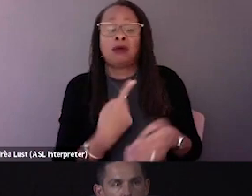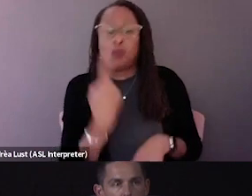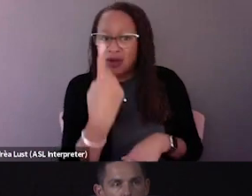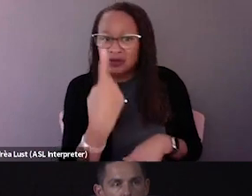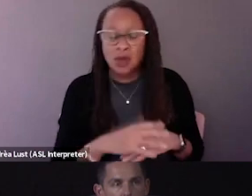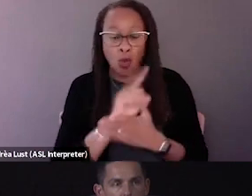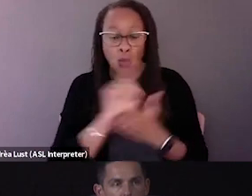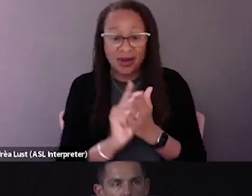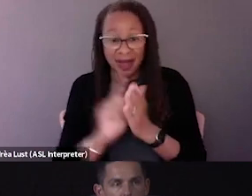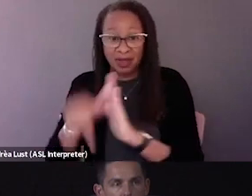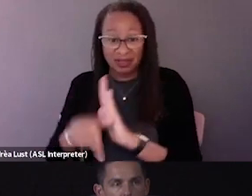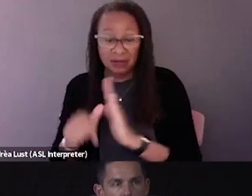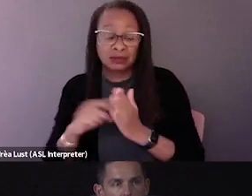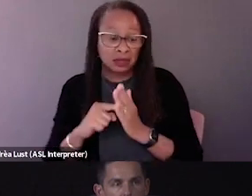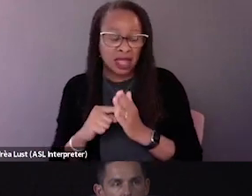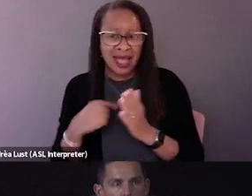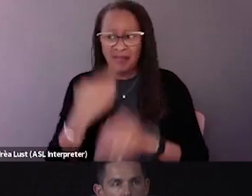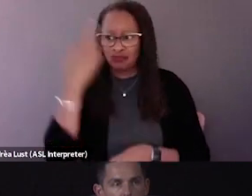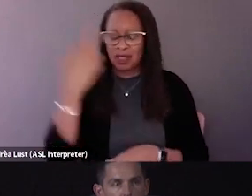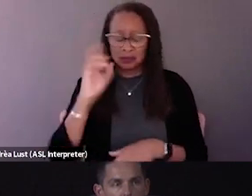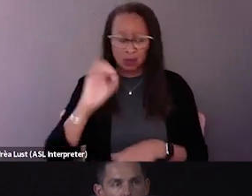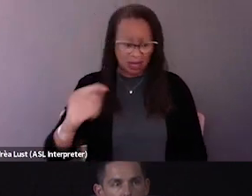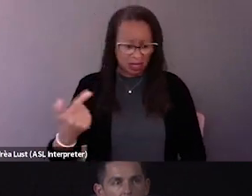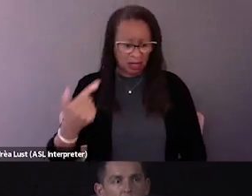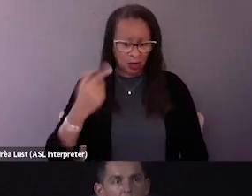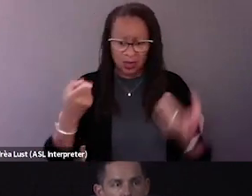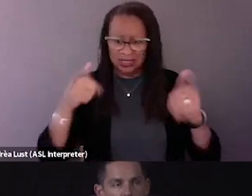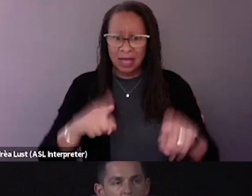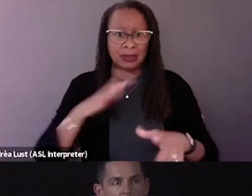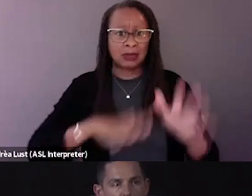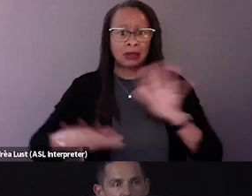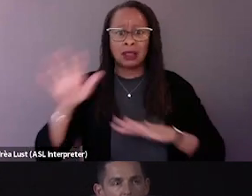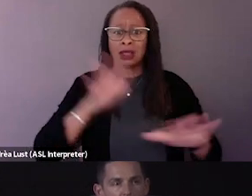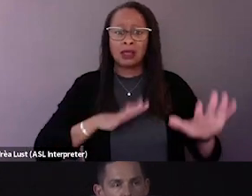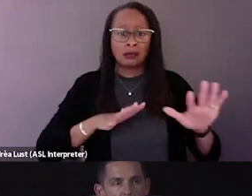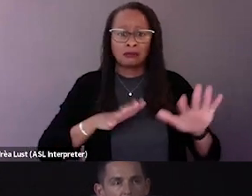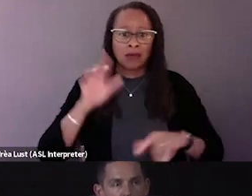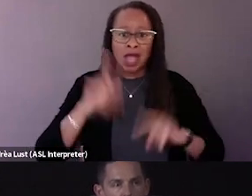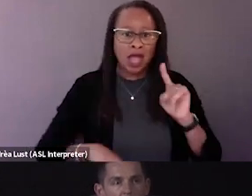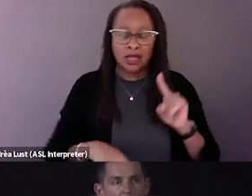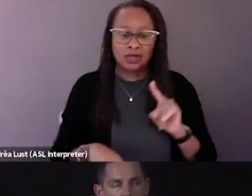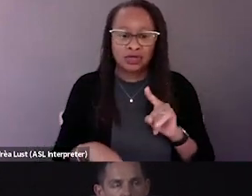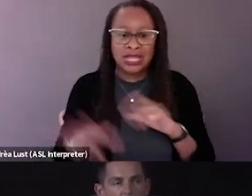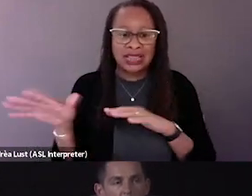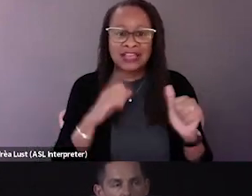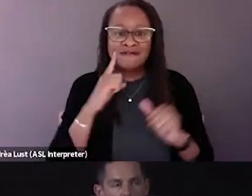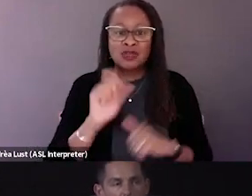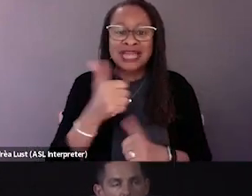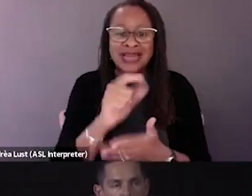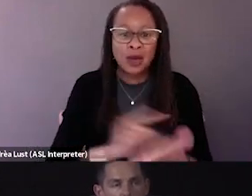and that's a big long day, I realized, oh my gosh, what's happening to me. I was not able to leave for 10 hours,